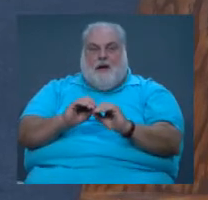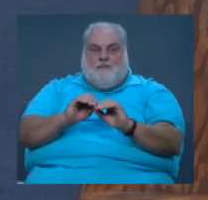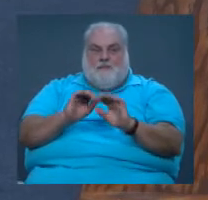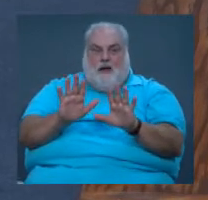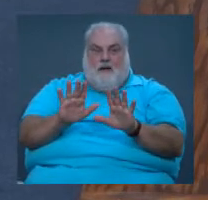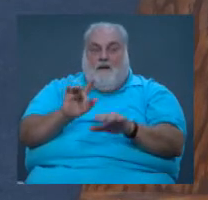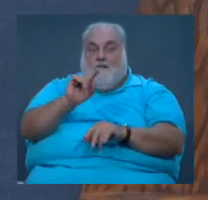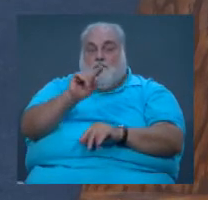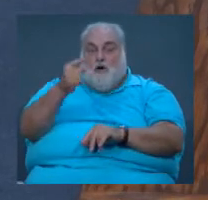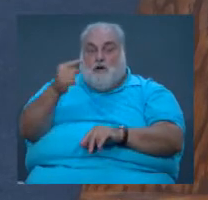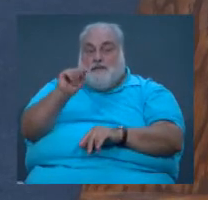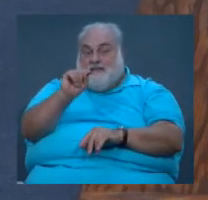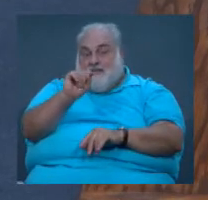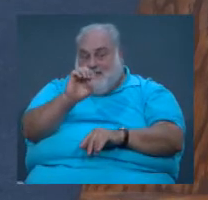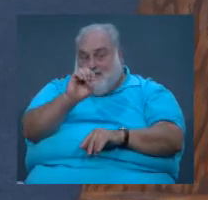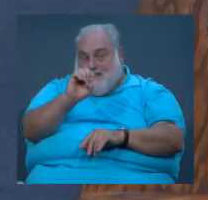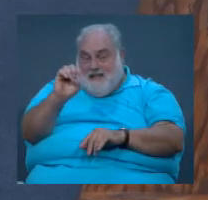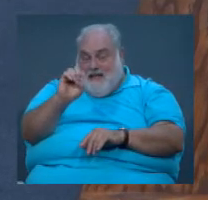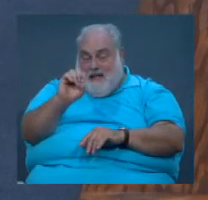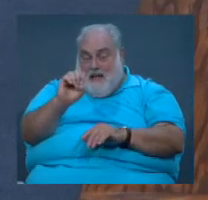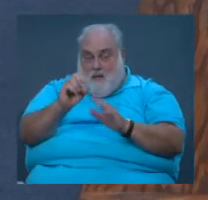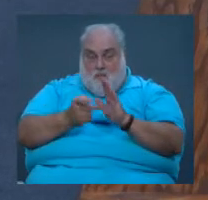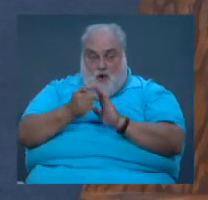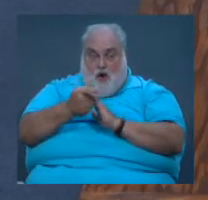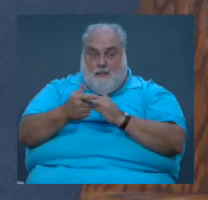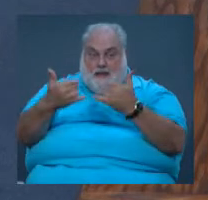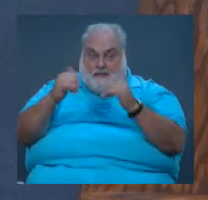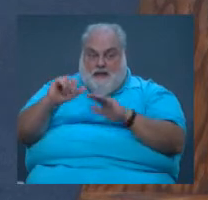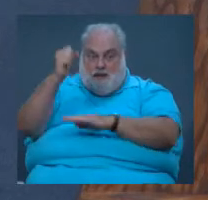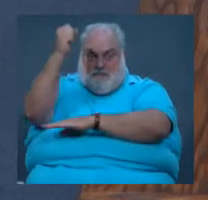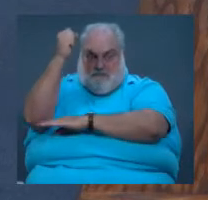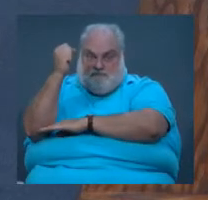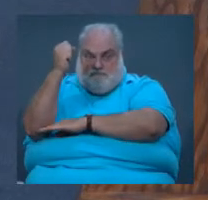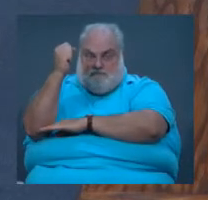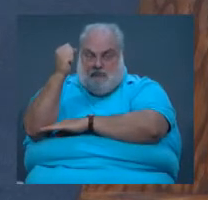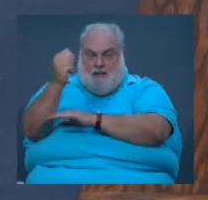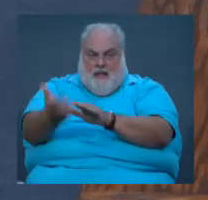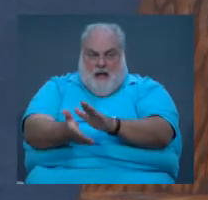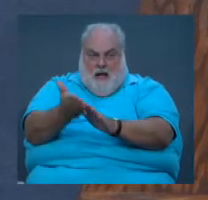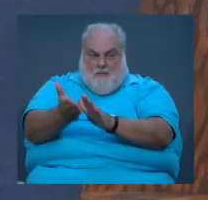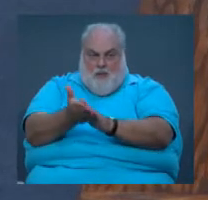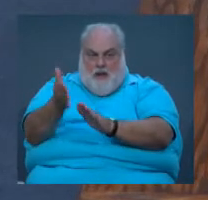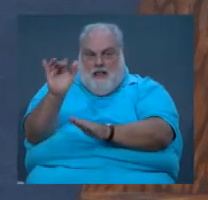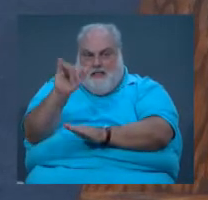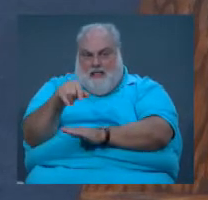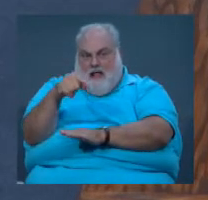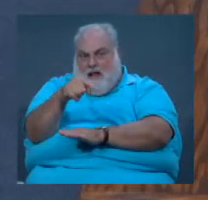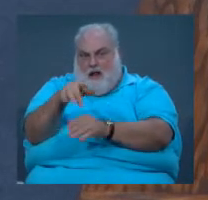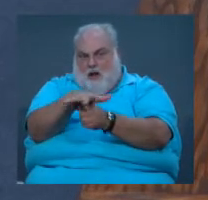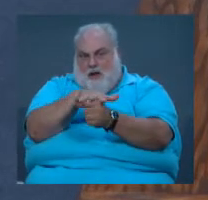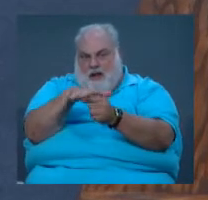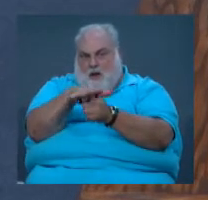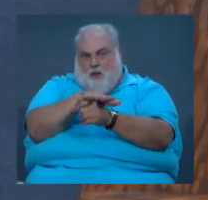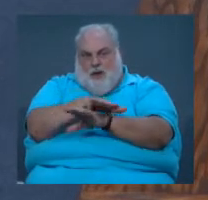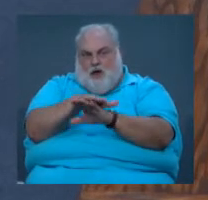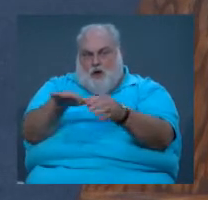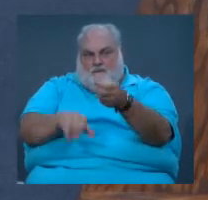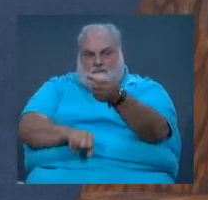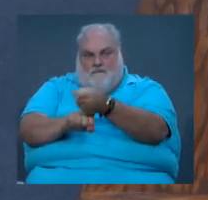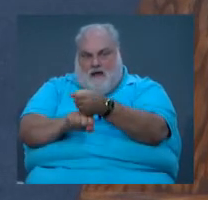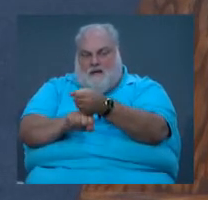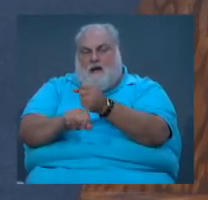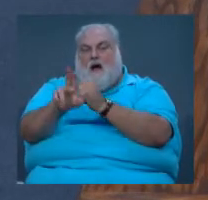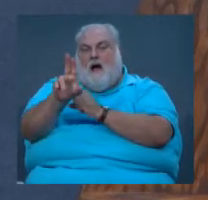First Tee still has a First Tee program, and they operate at that facility. We just don't fund it unless it's